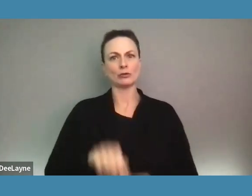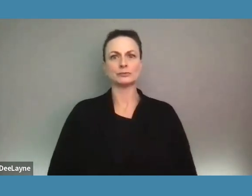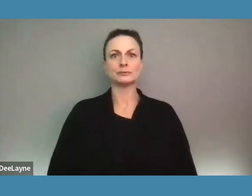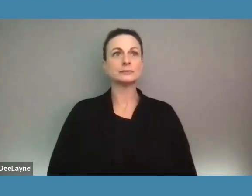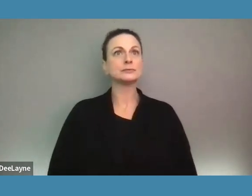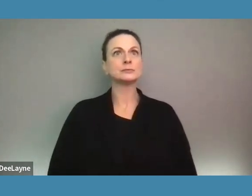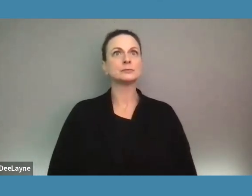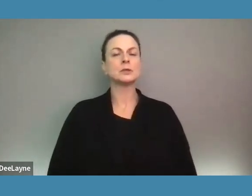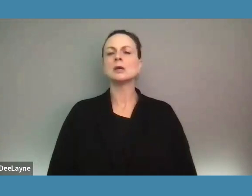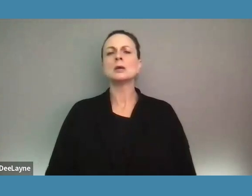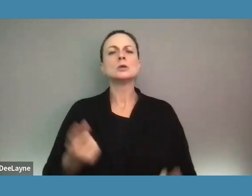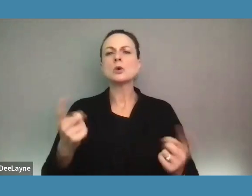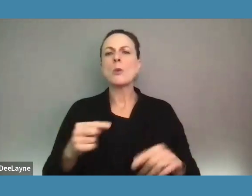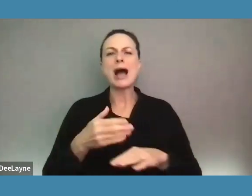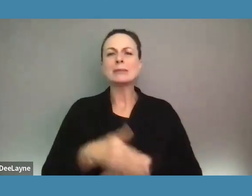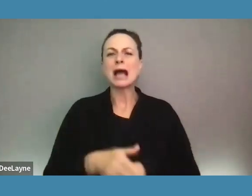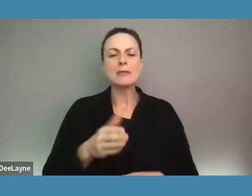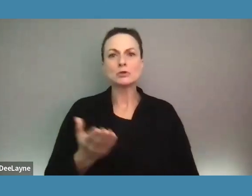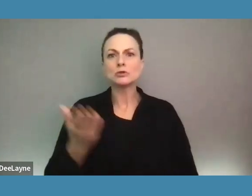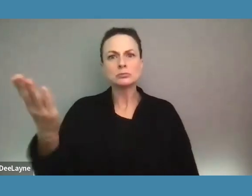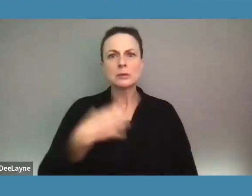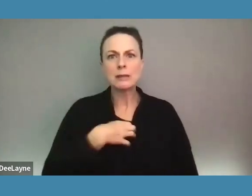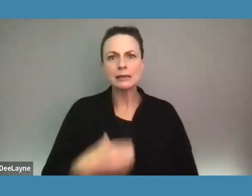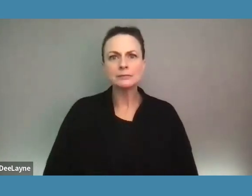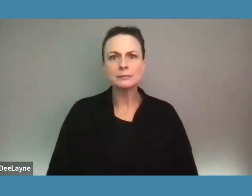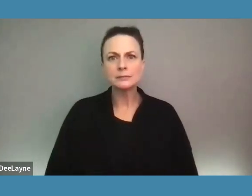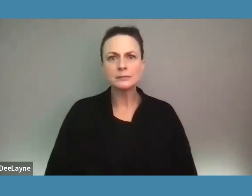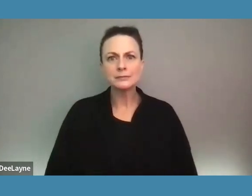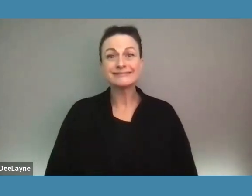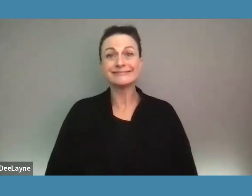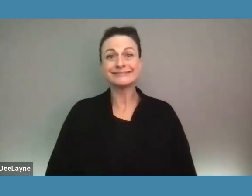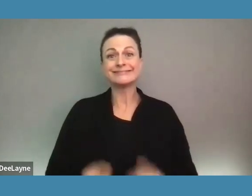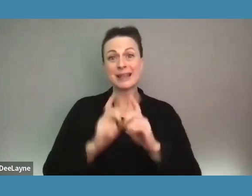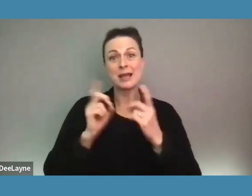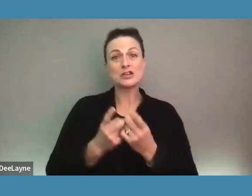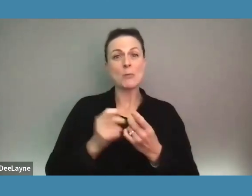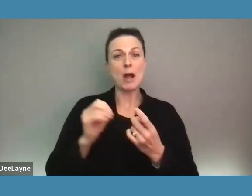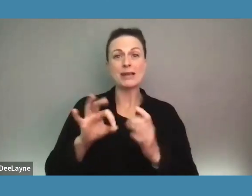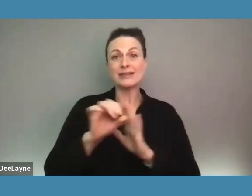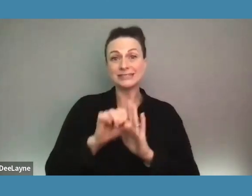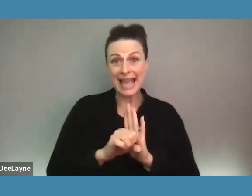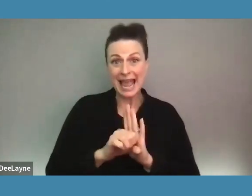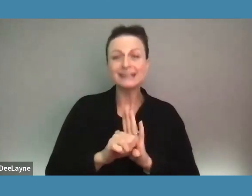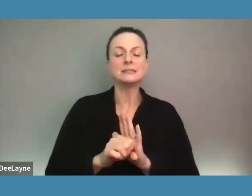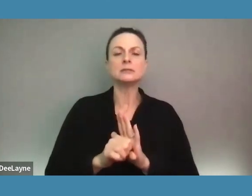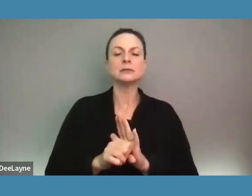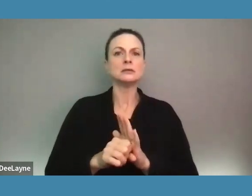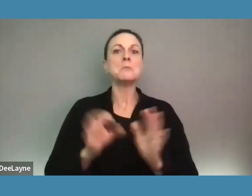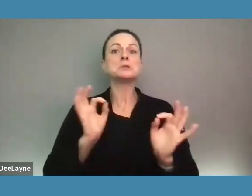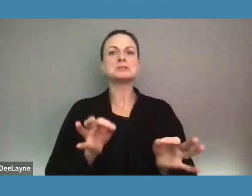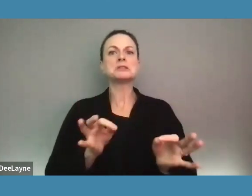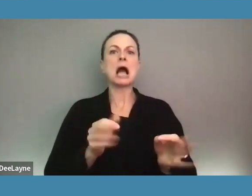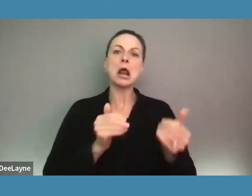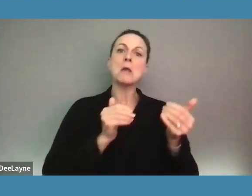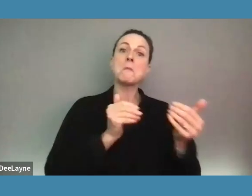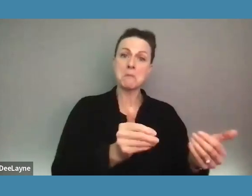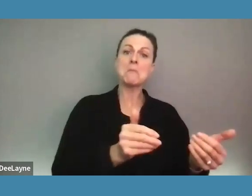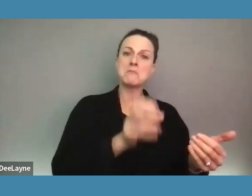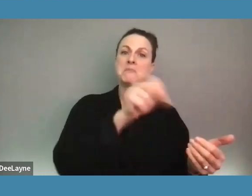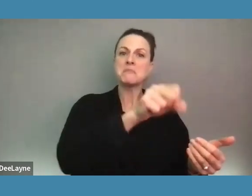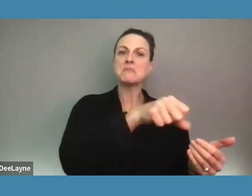So what happens after you submit the complaint? The Department of State will decide if your complaint showed a violation of the